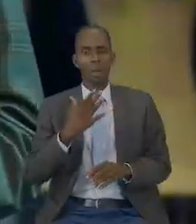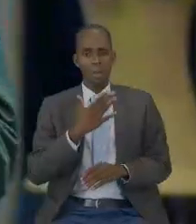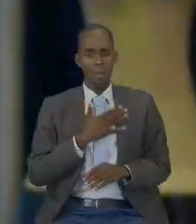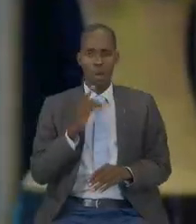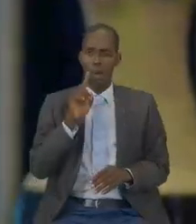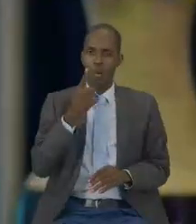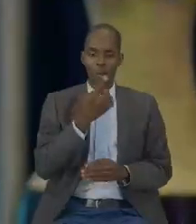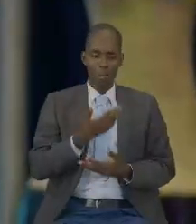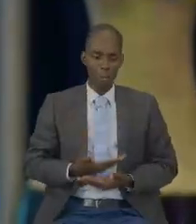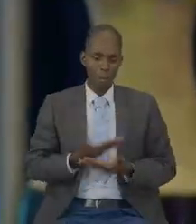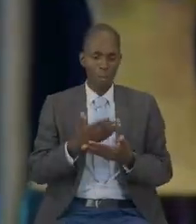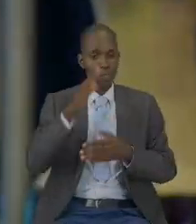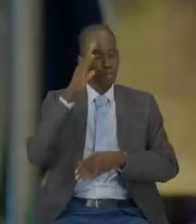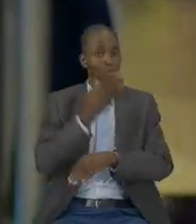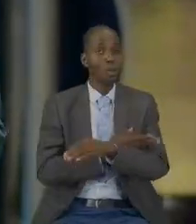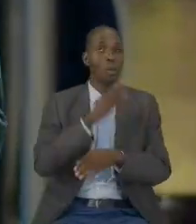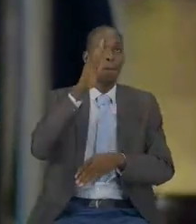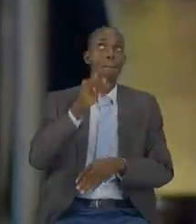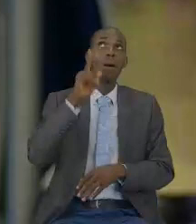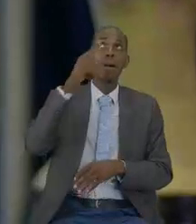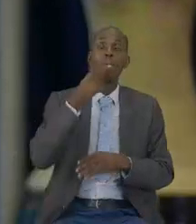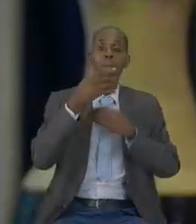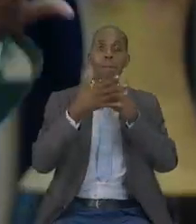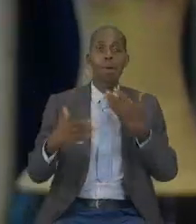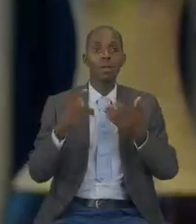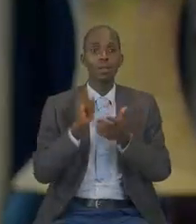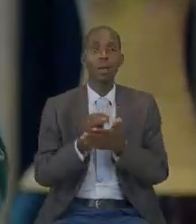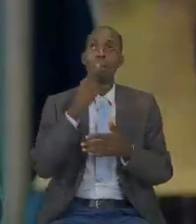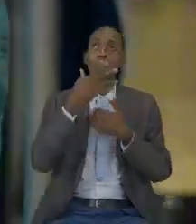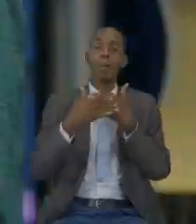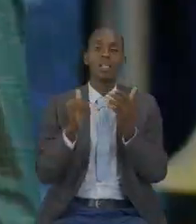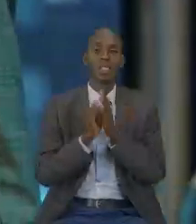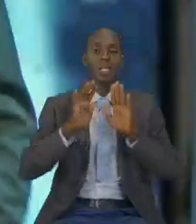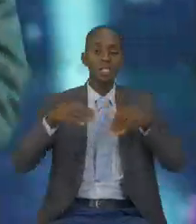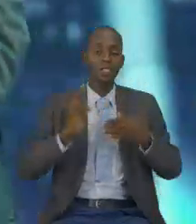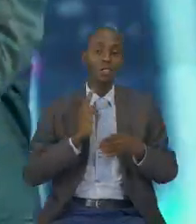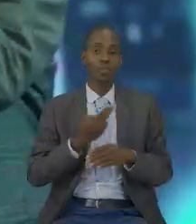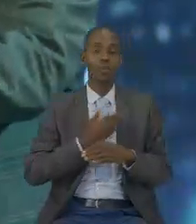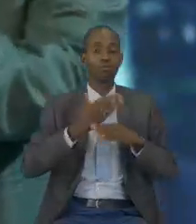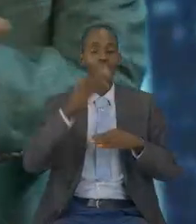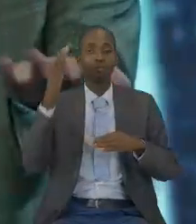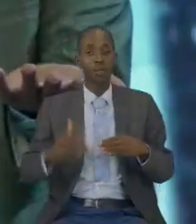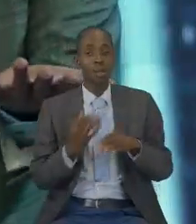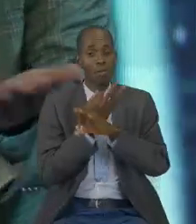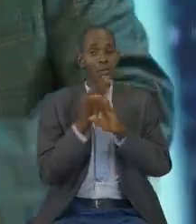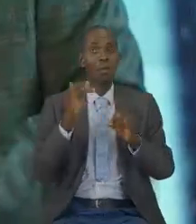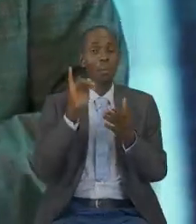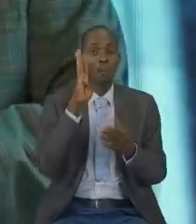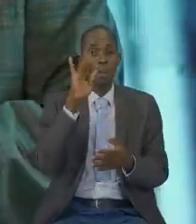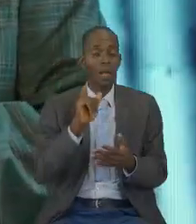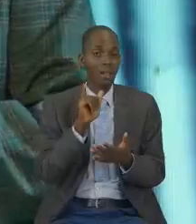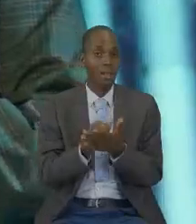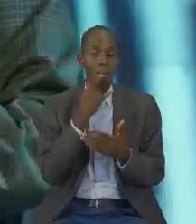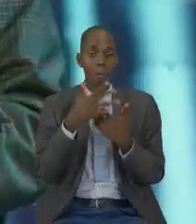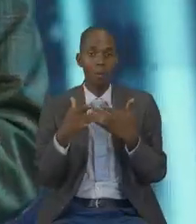Son, by his blood, the blood that grants us total freedom, by that blood, he has washed you and